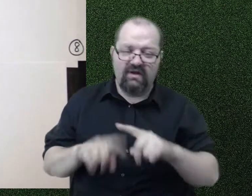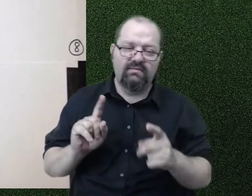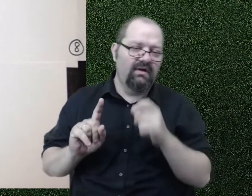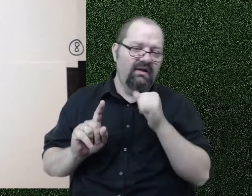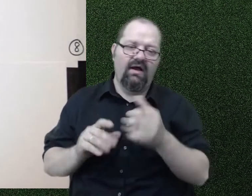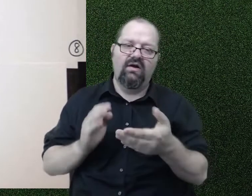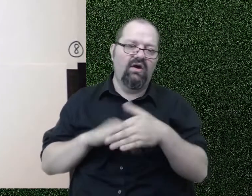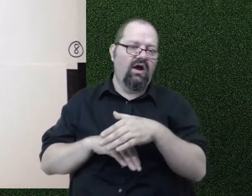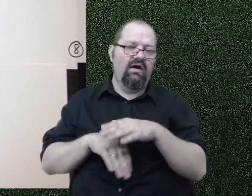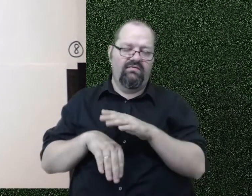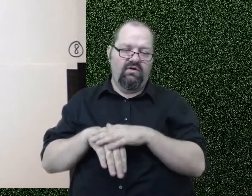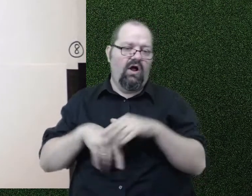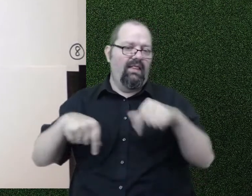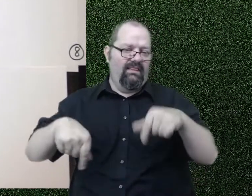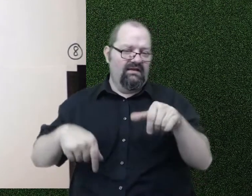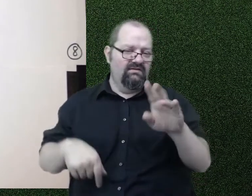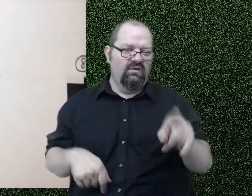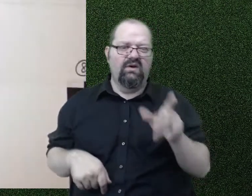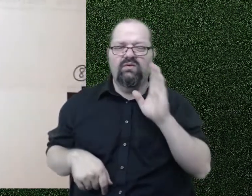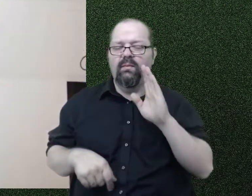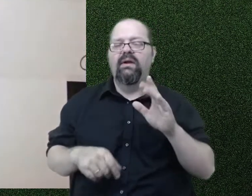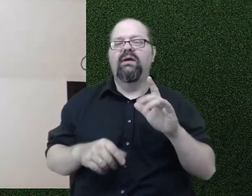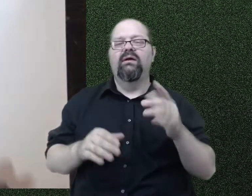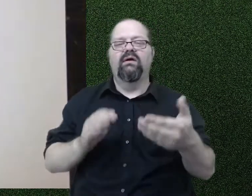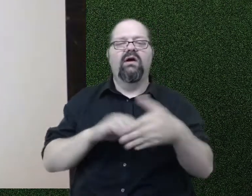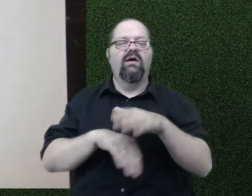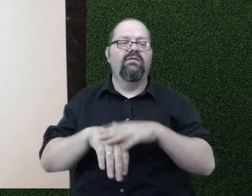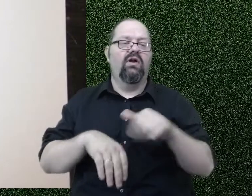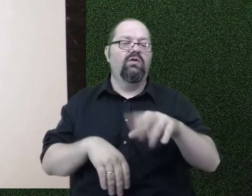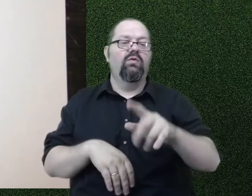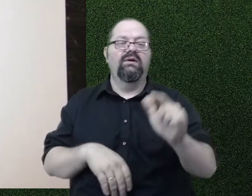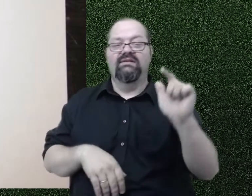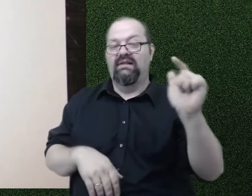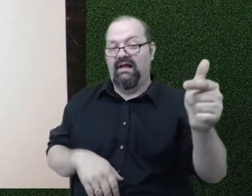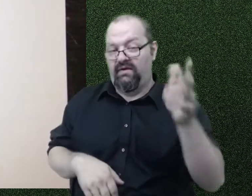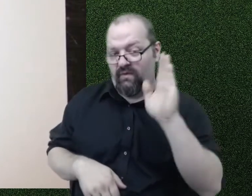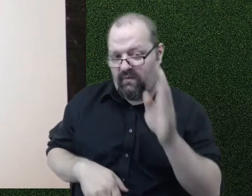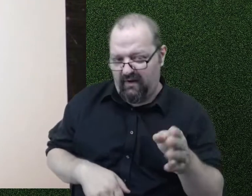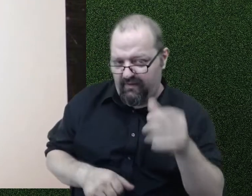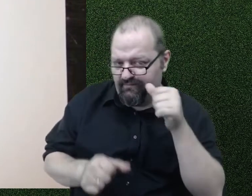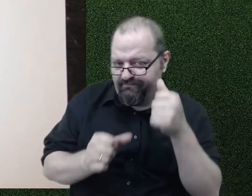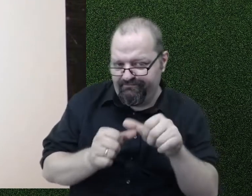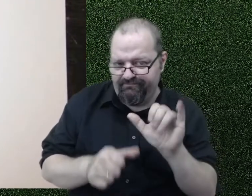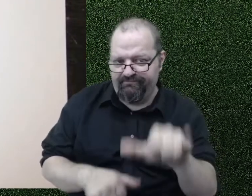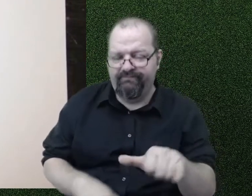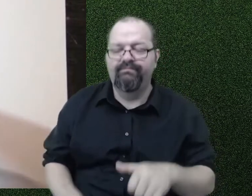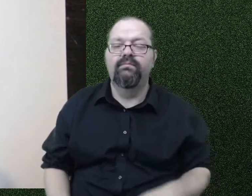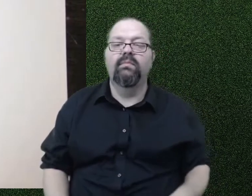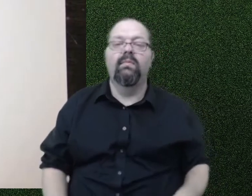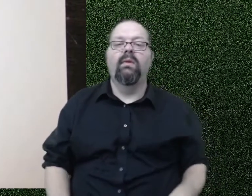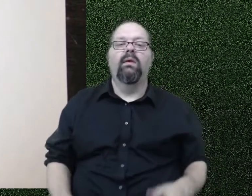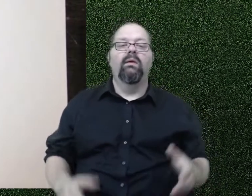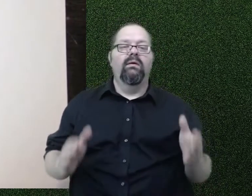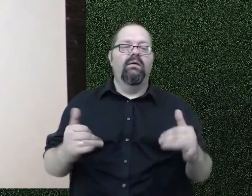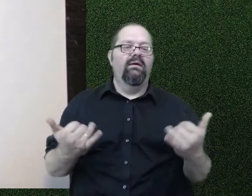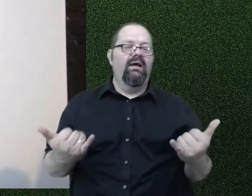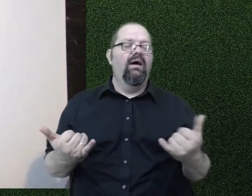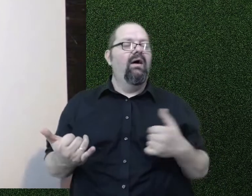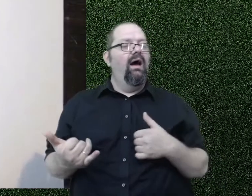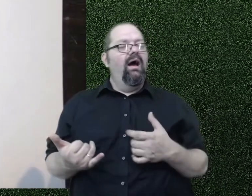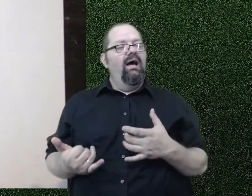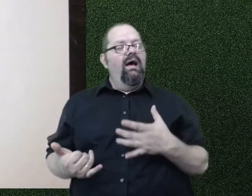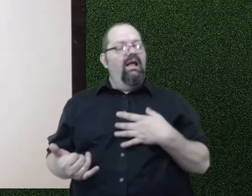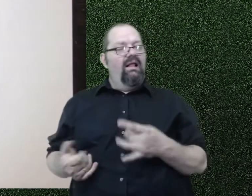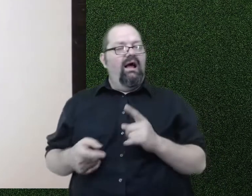quiz later. Okay, so let's talk about the three-dimensional coordinate system. I always like to generalize. I